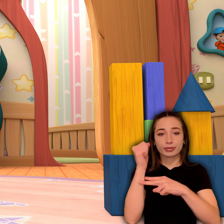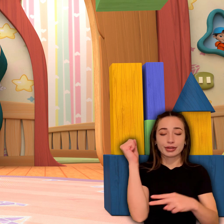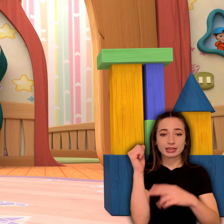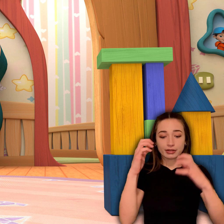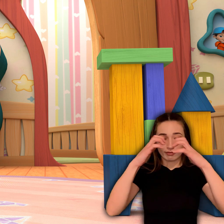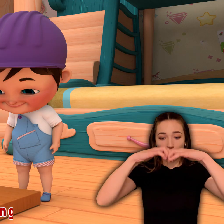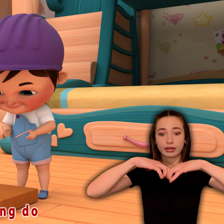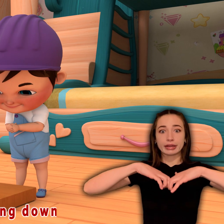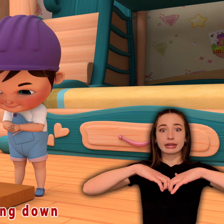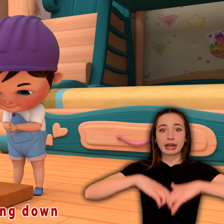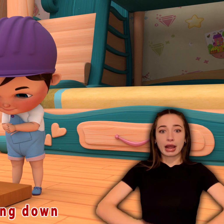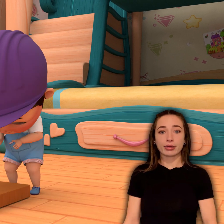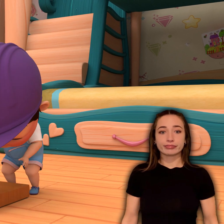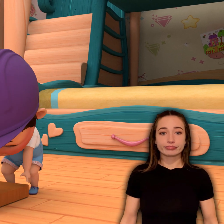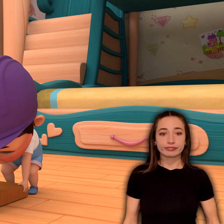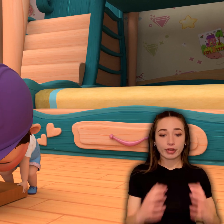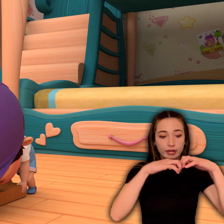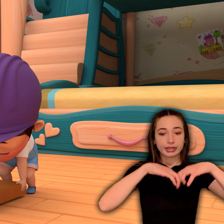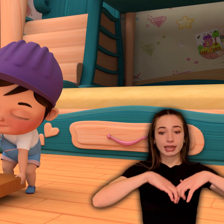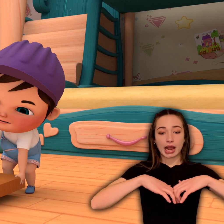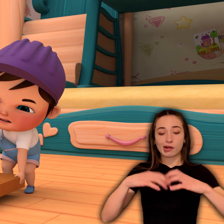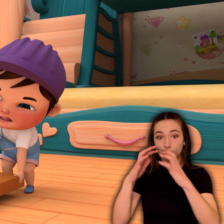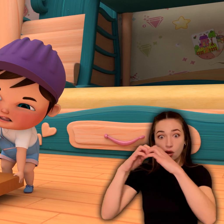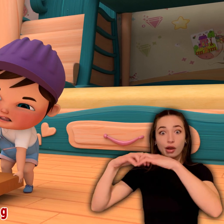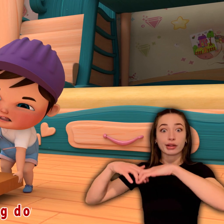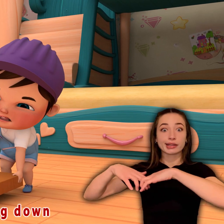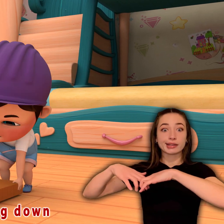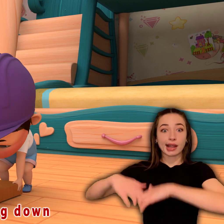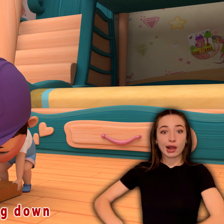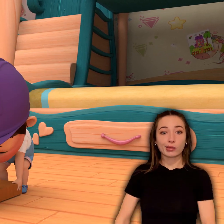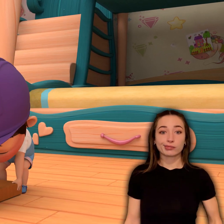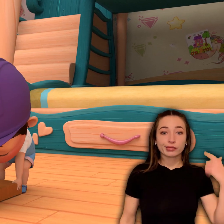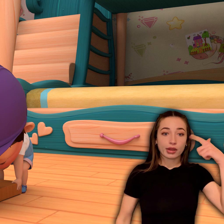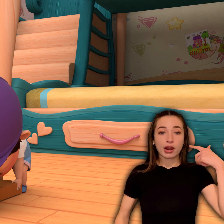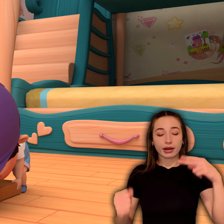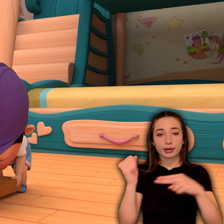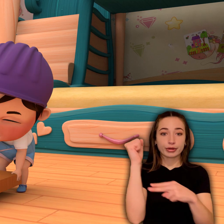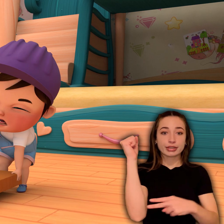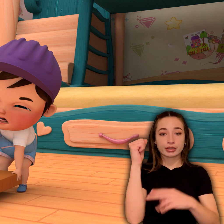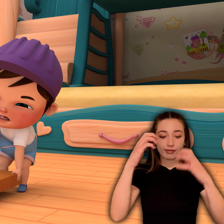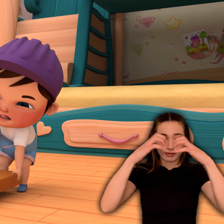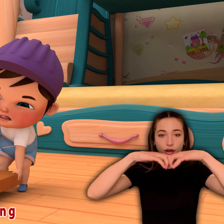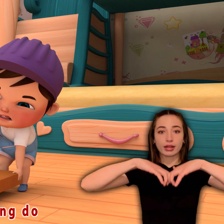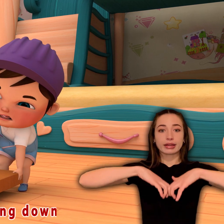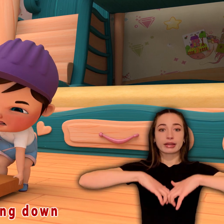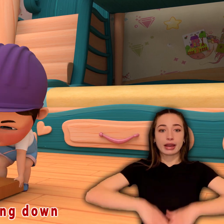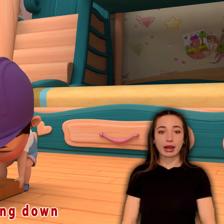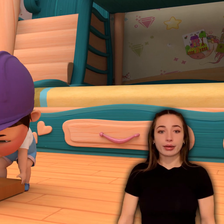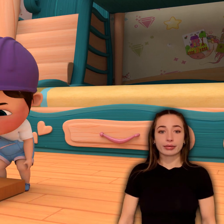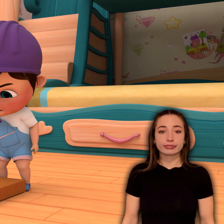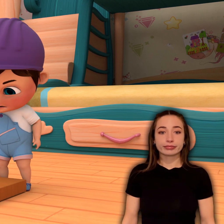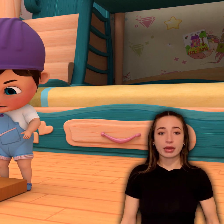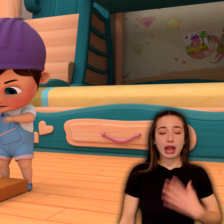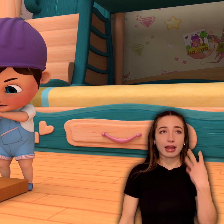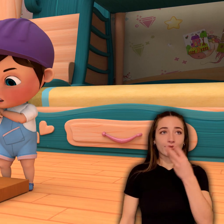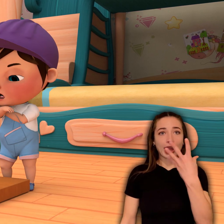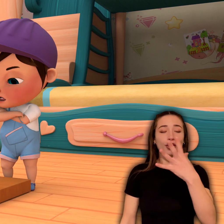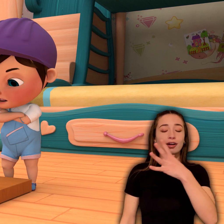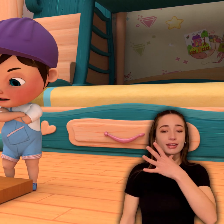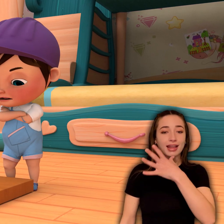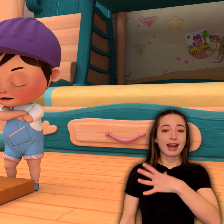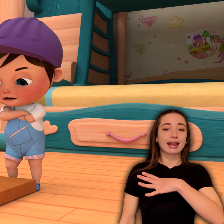London Bridge is falling down falling down falling down London bridge is falling down